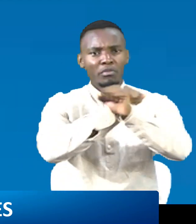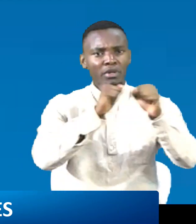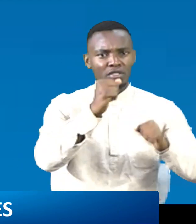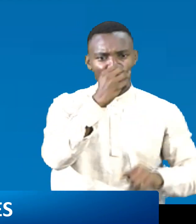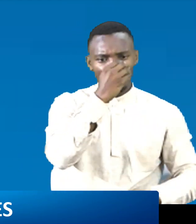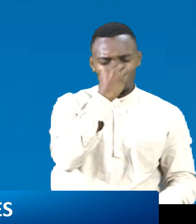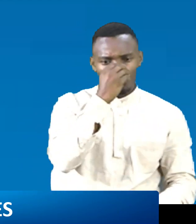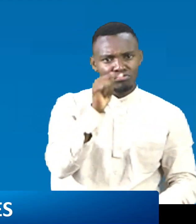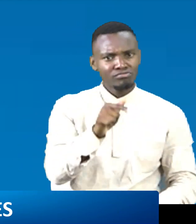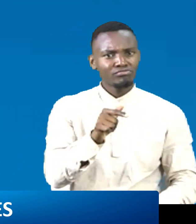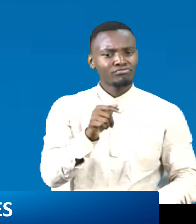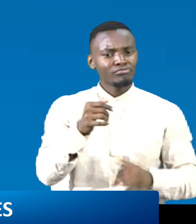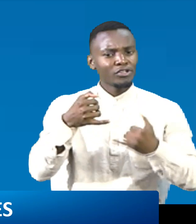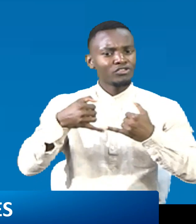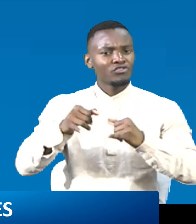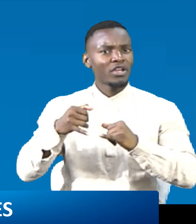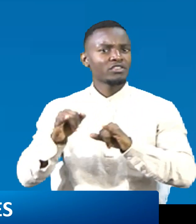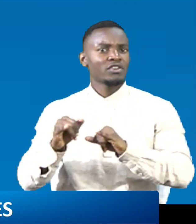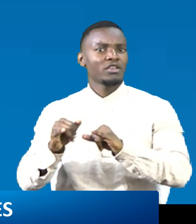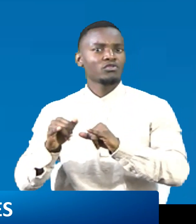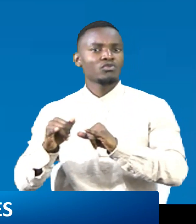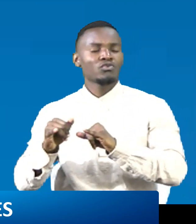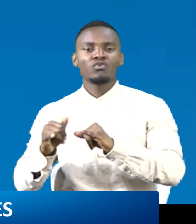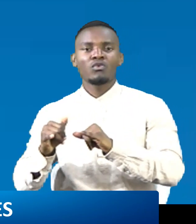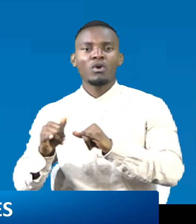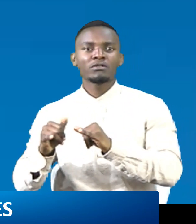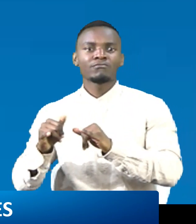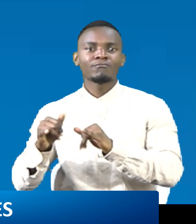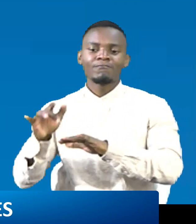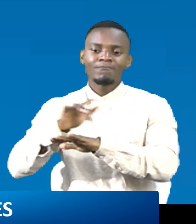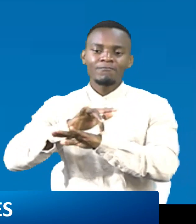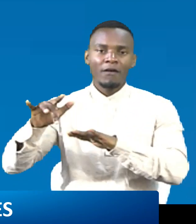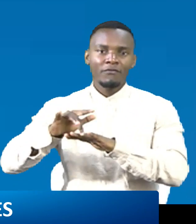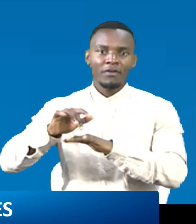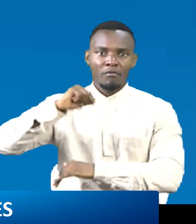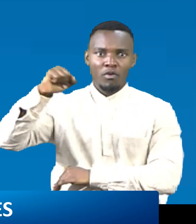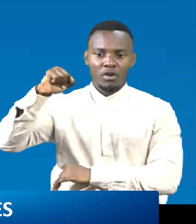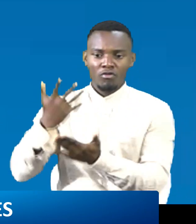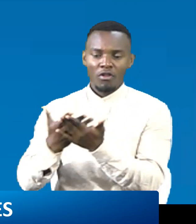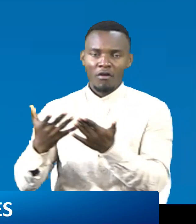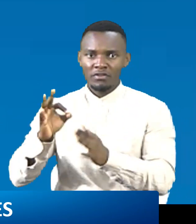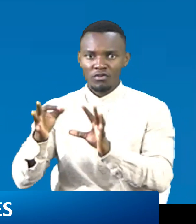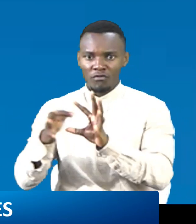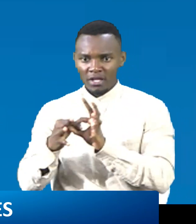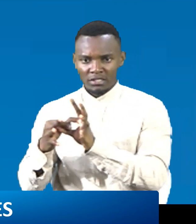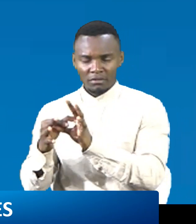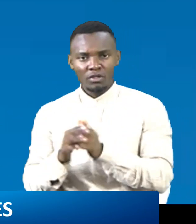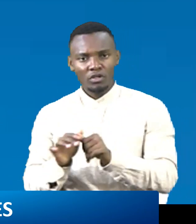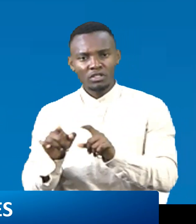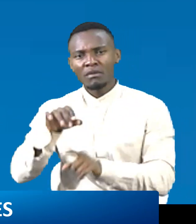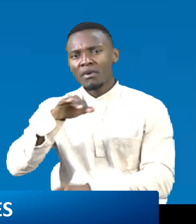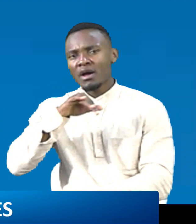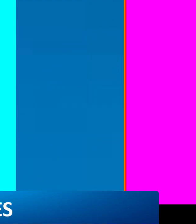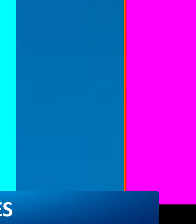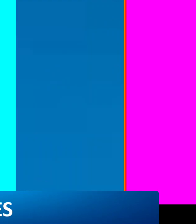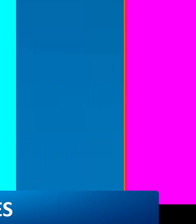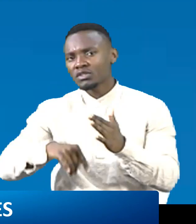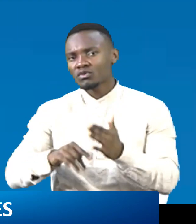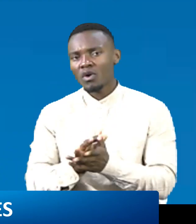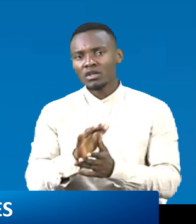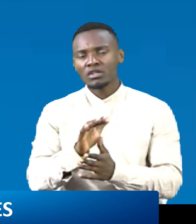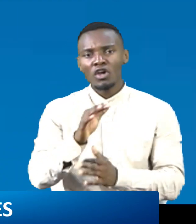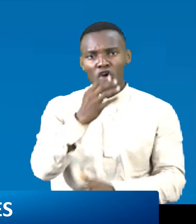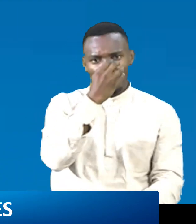terms as meddling in Azimio's political affairs. Now, Raila criticized Ruto for allegedly undermining democracy